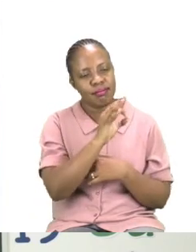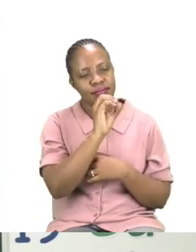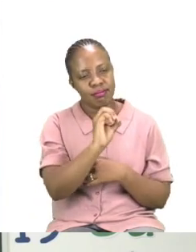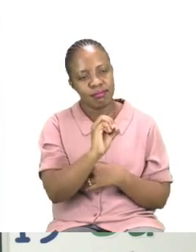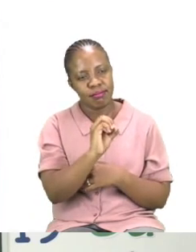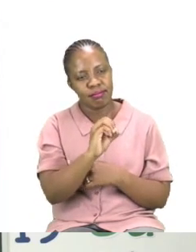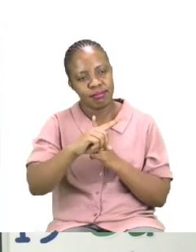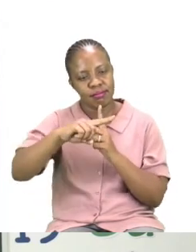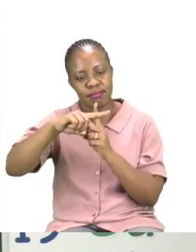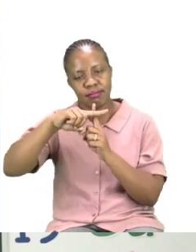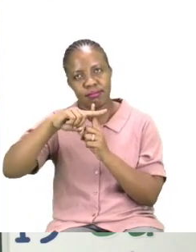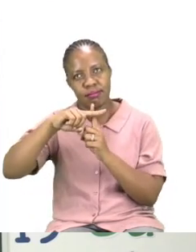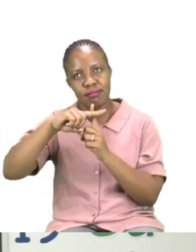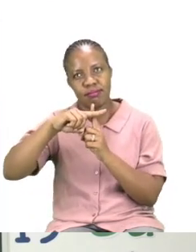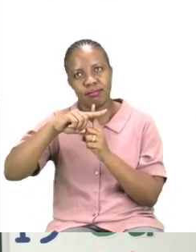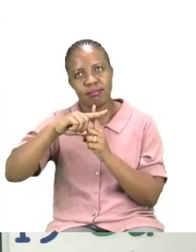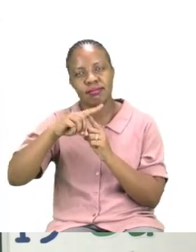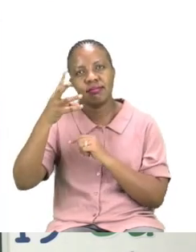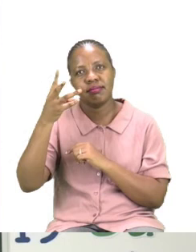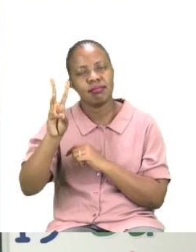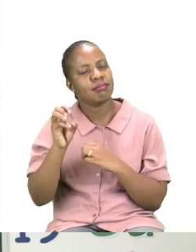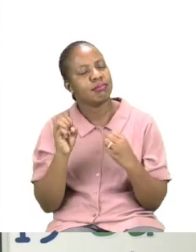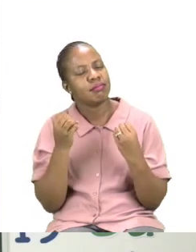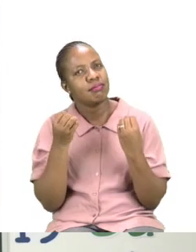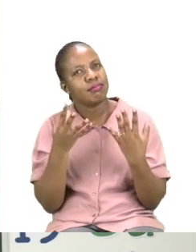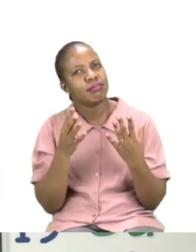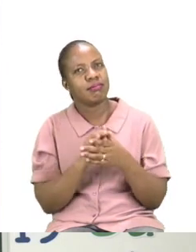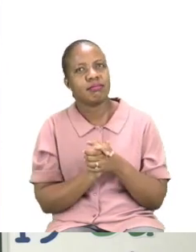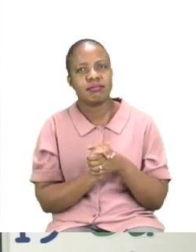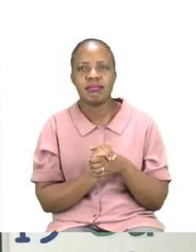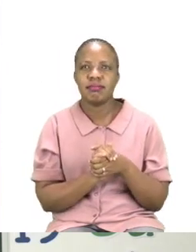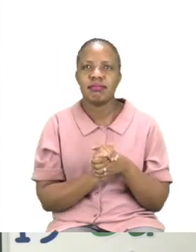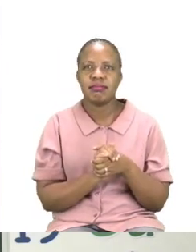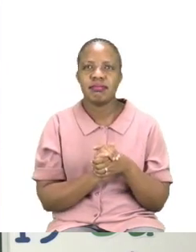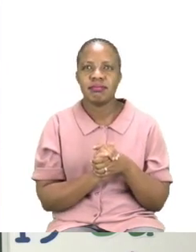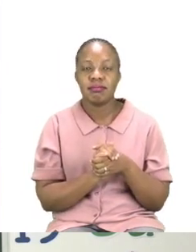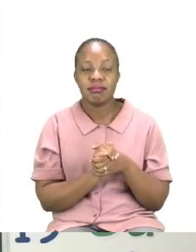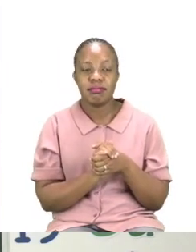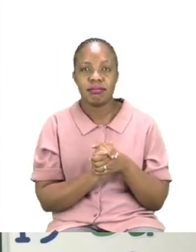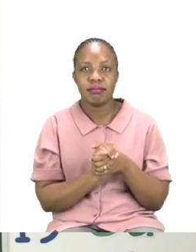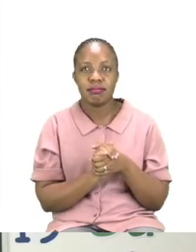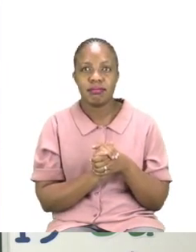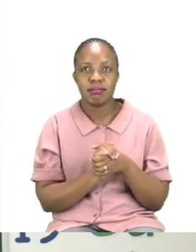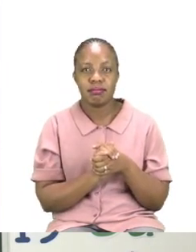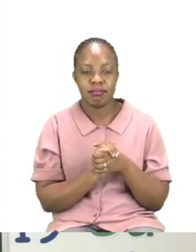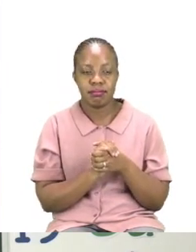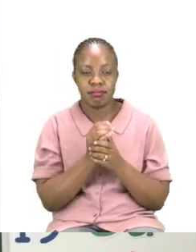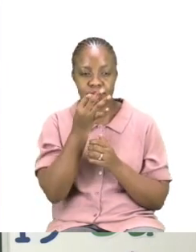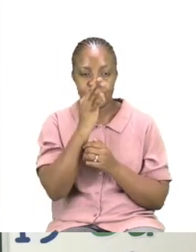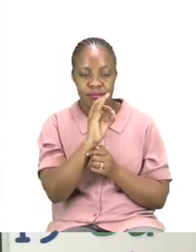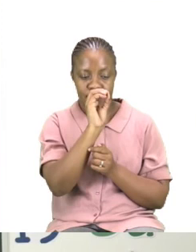6. So what is 90 plus 6? Well, first we put our 10 down, which is